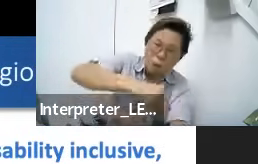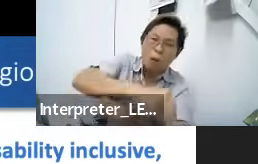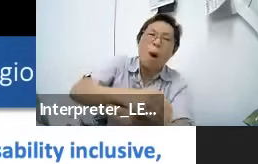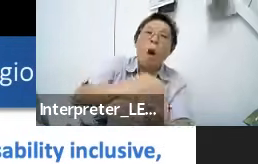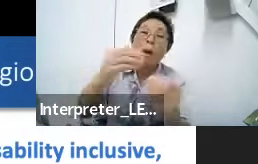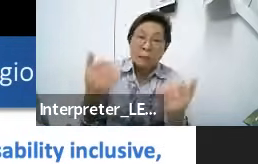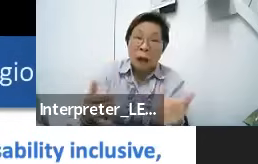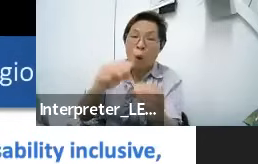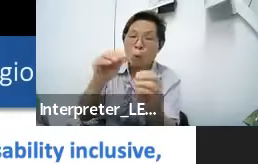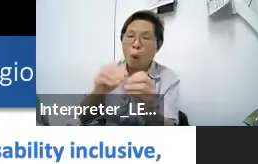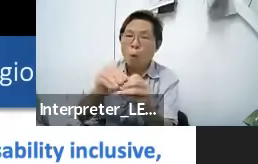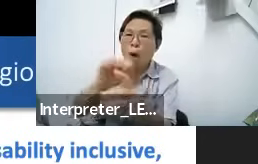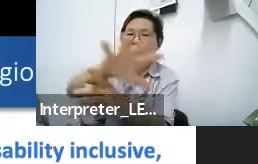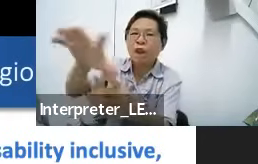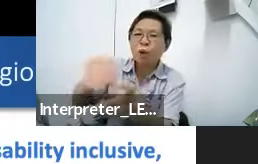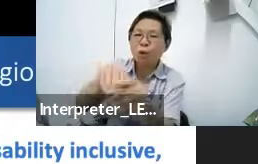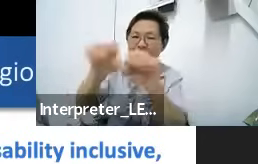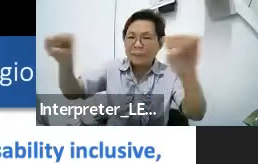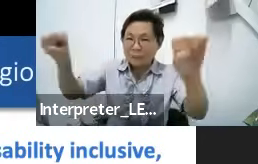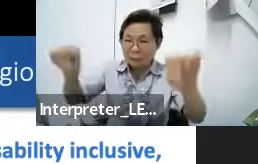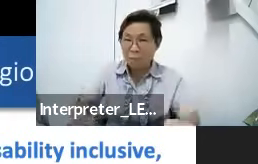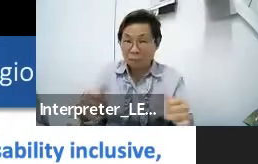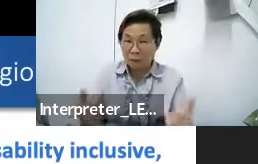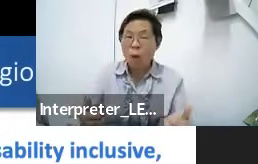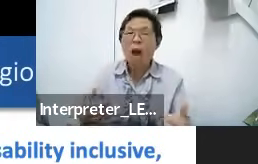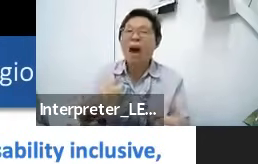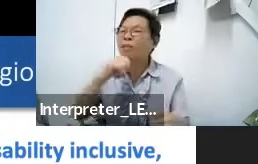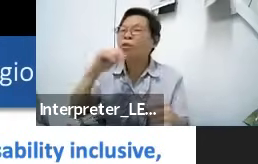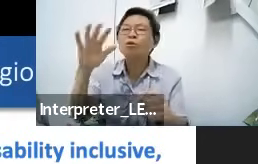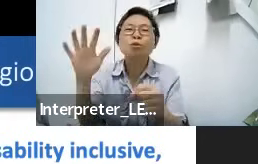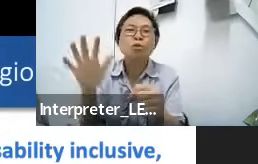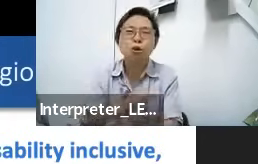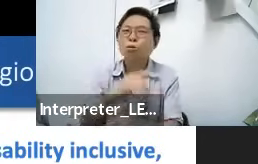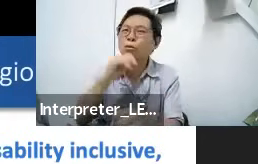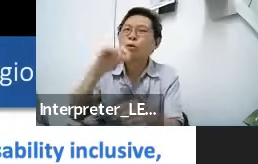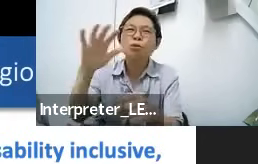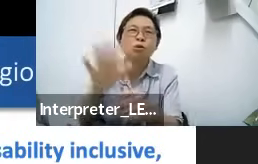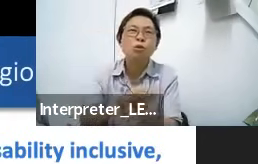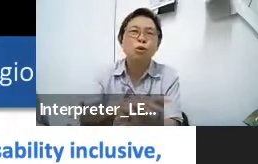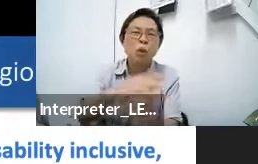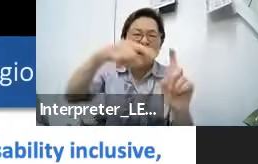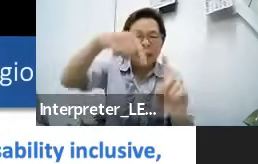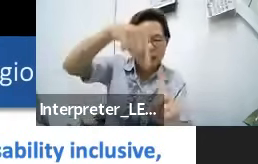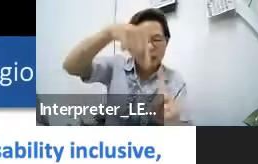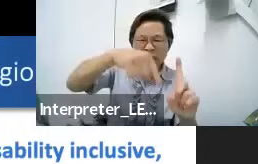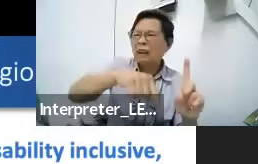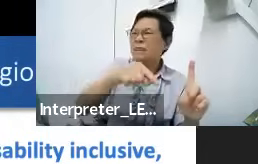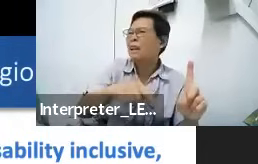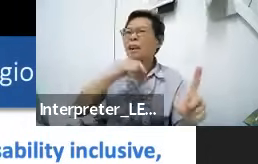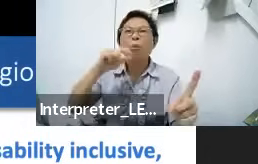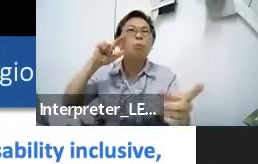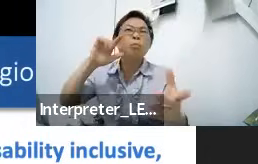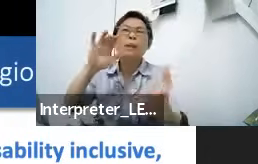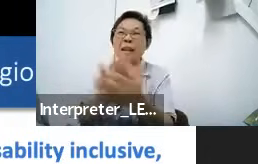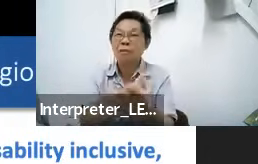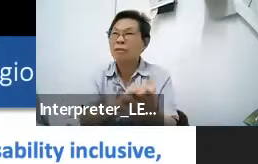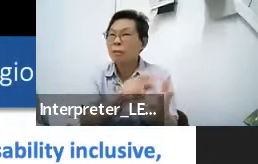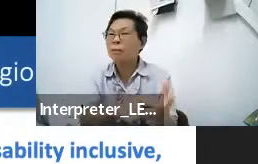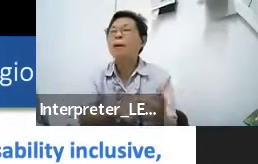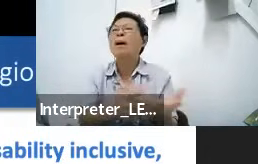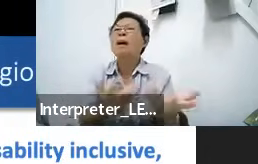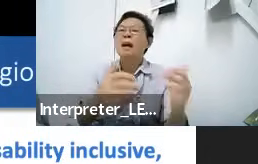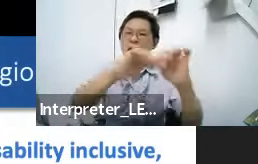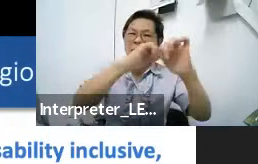inclusive system. There's also a lack of reliable data and also weak